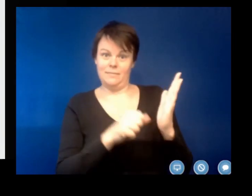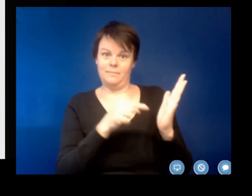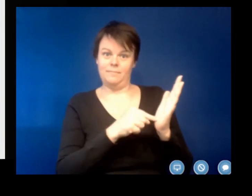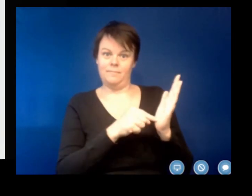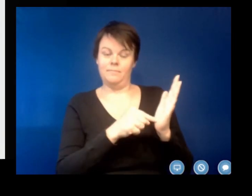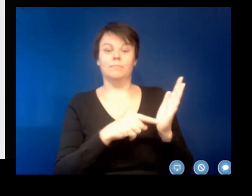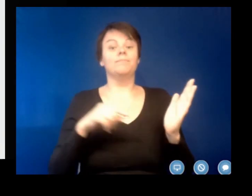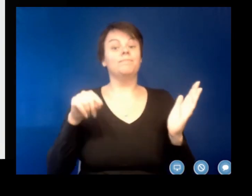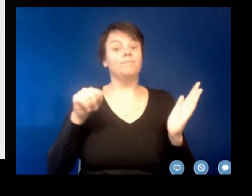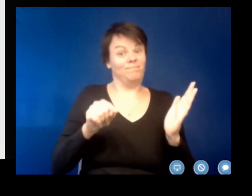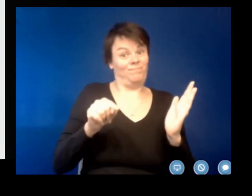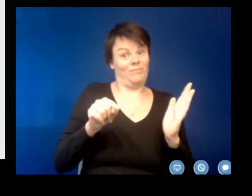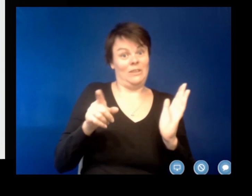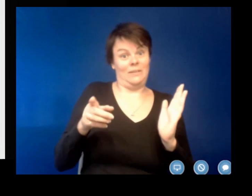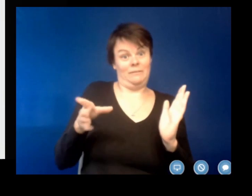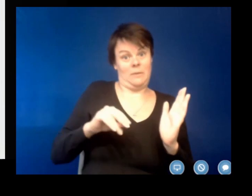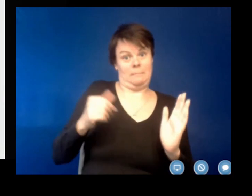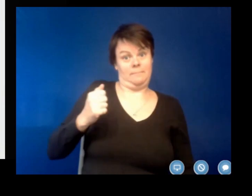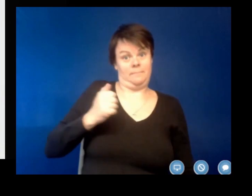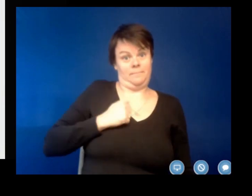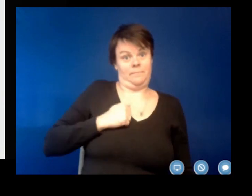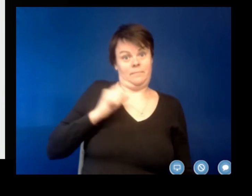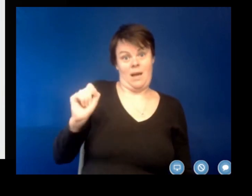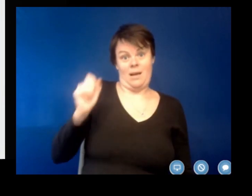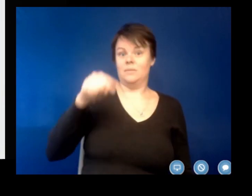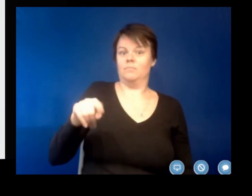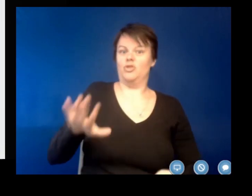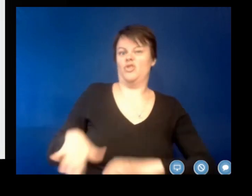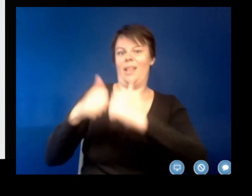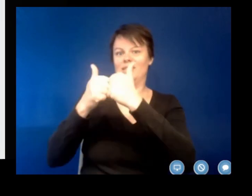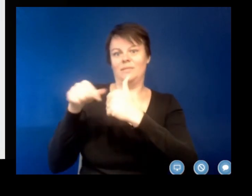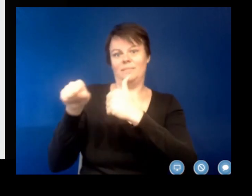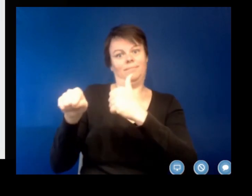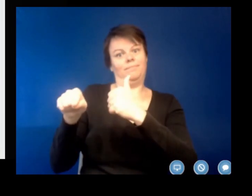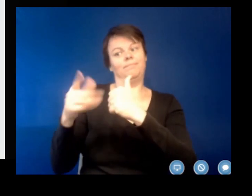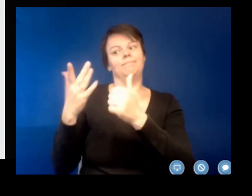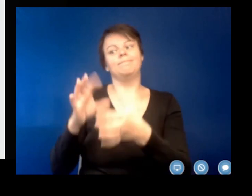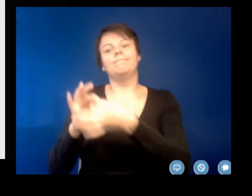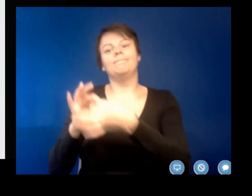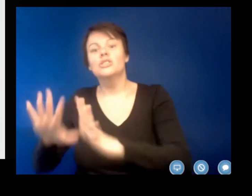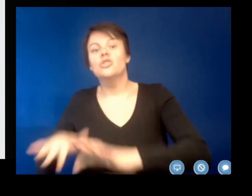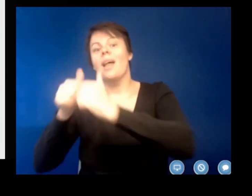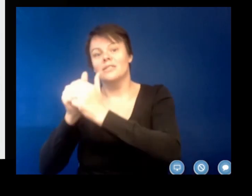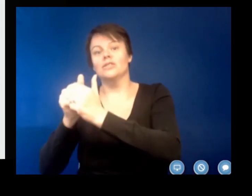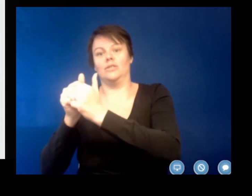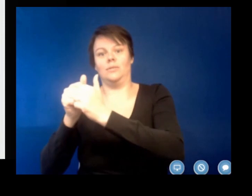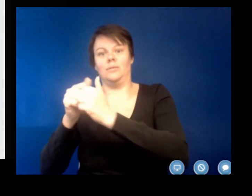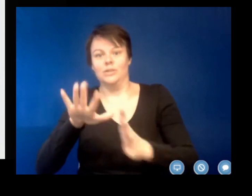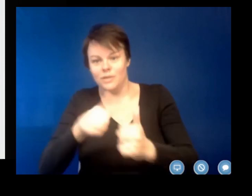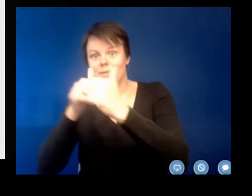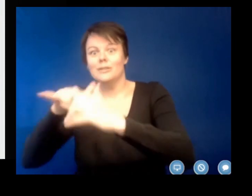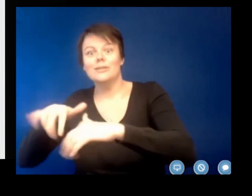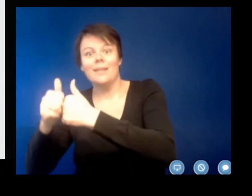themselves without really being aware of. So to have this in a quantitative assessment is,